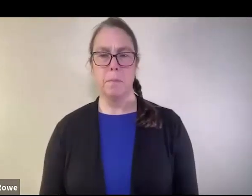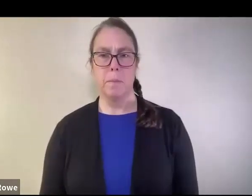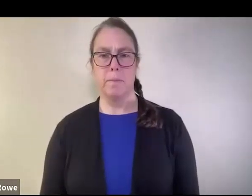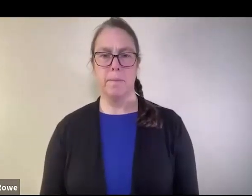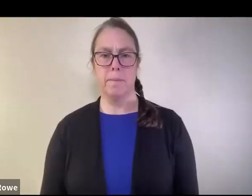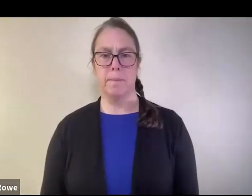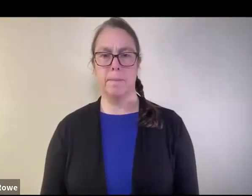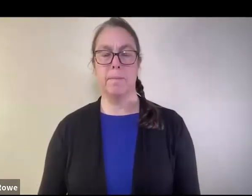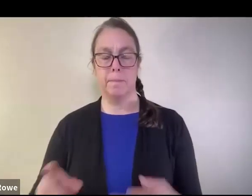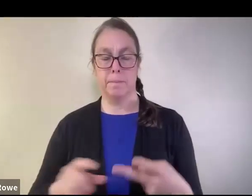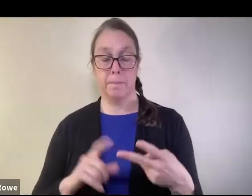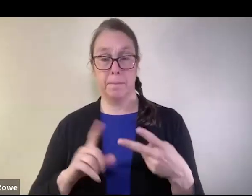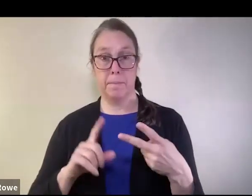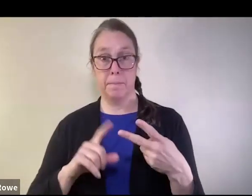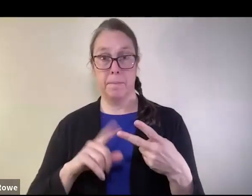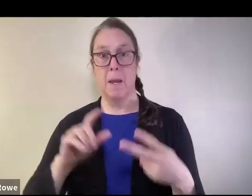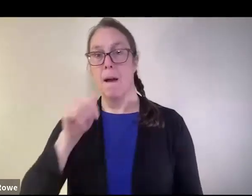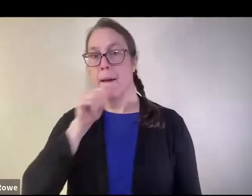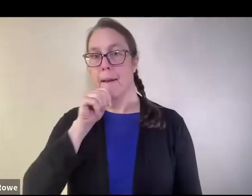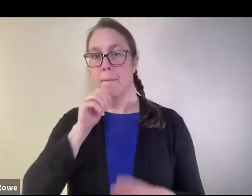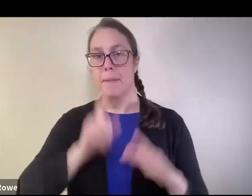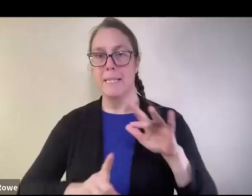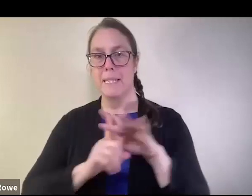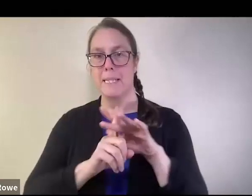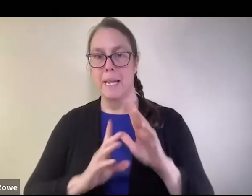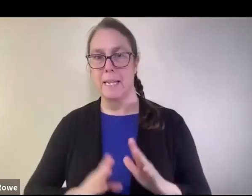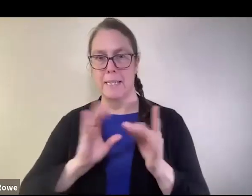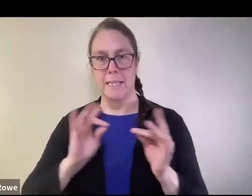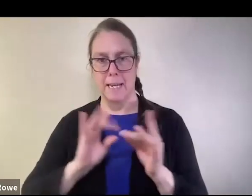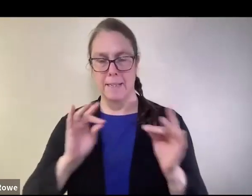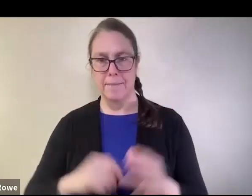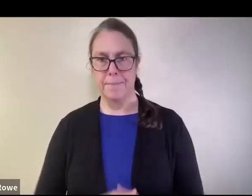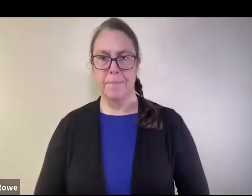And then we have anonymous attendee.